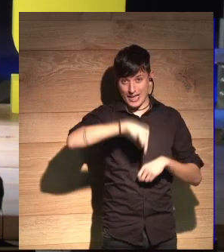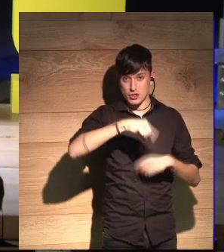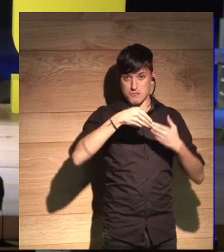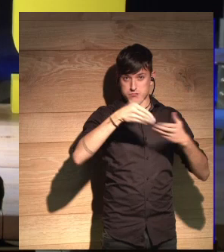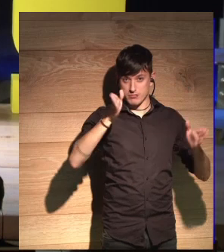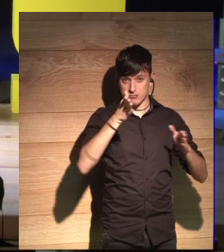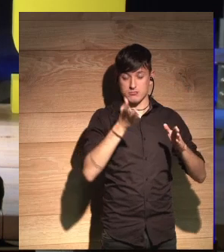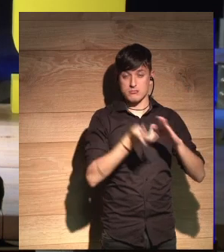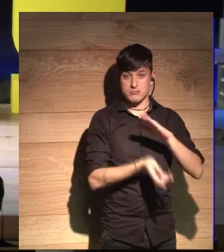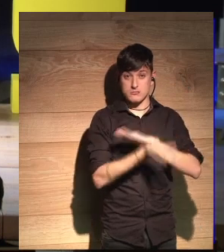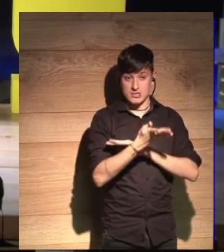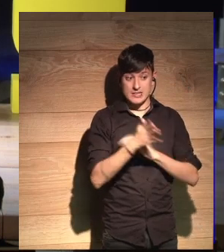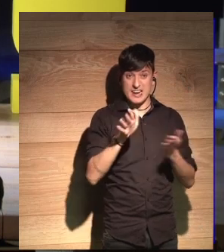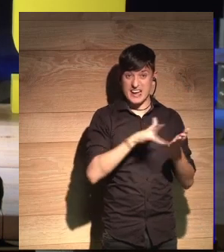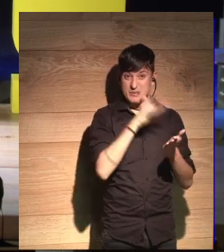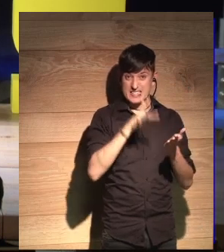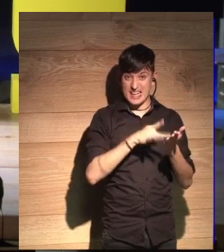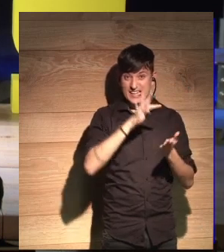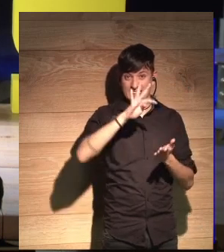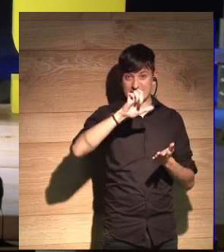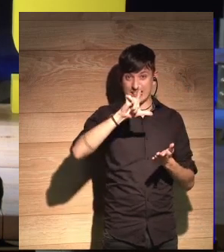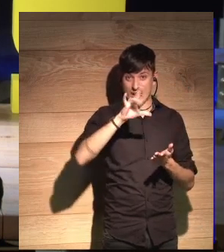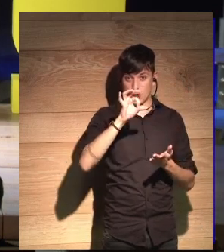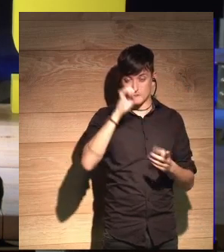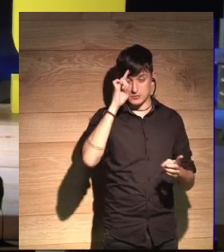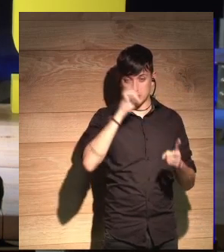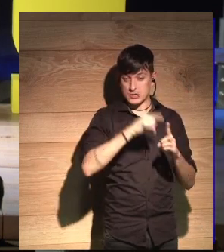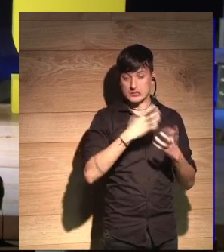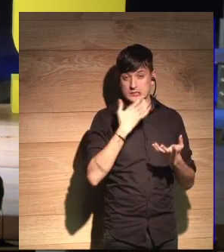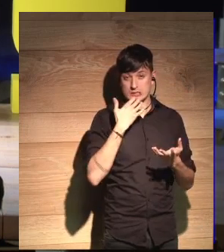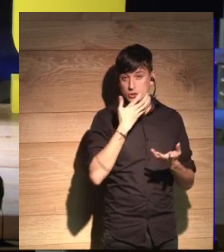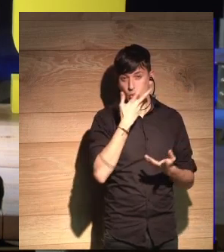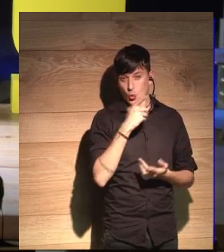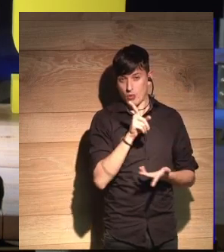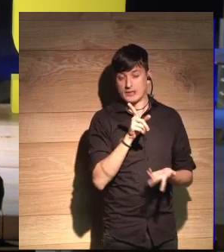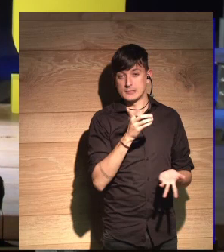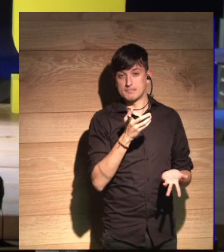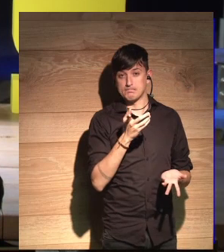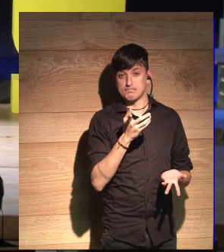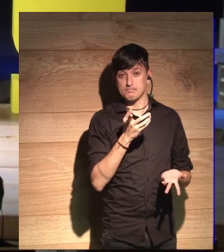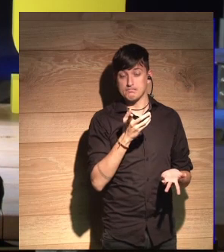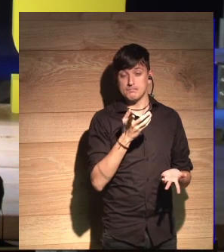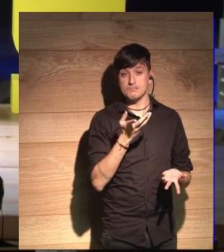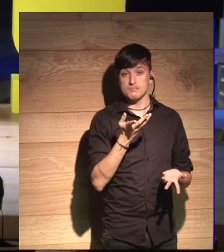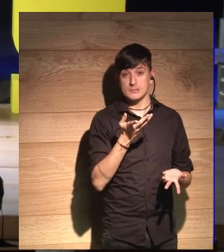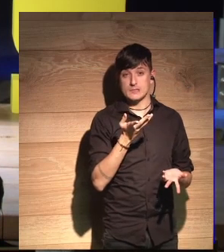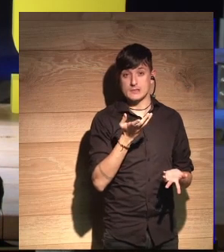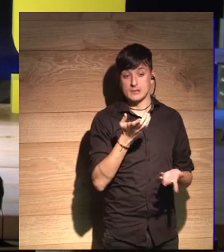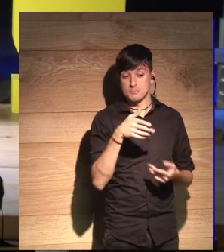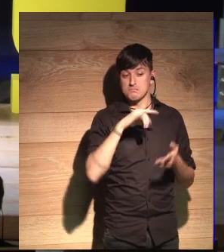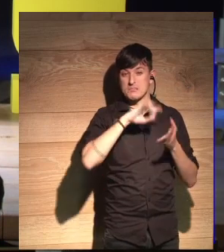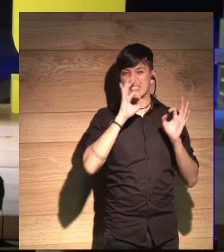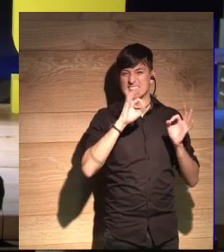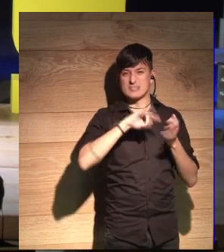organized within the framework of the Telos magazine. For those of you who do not know this magazine, I hope that there are a few of you who do